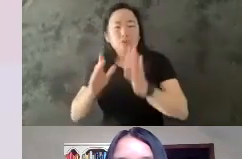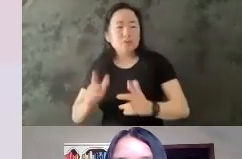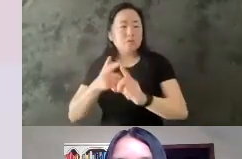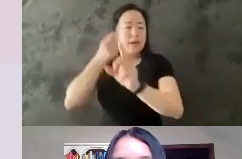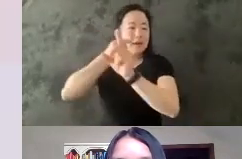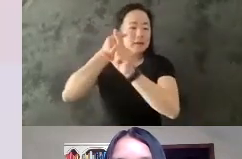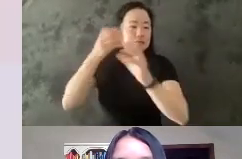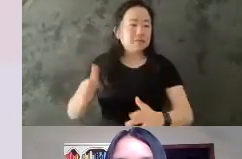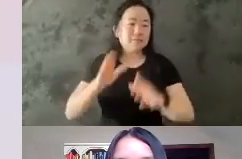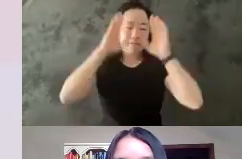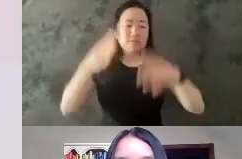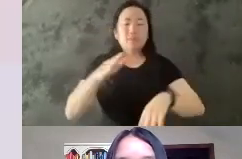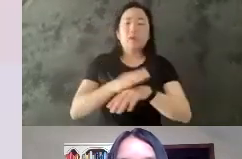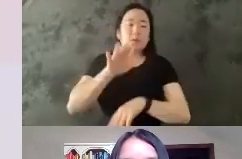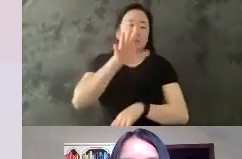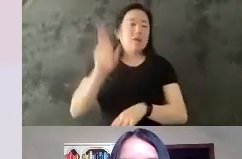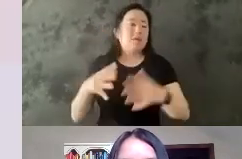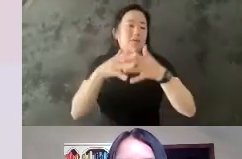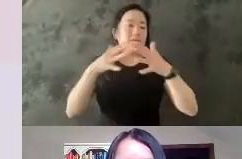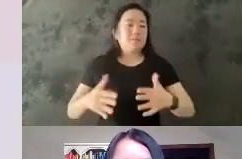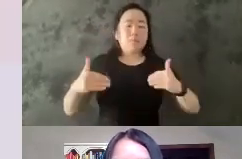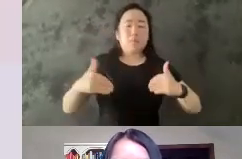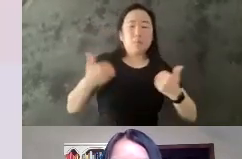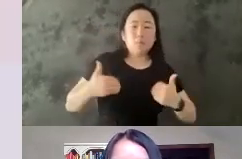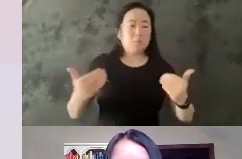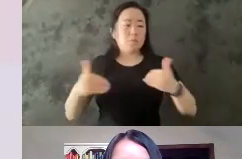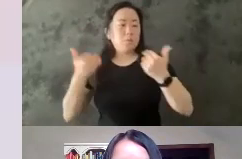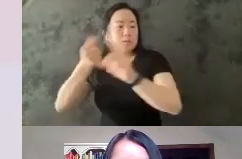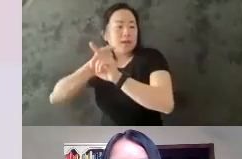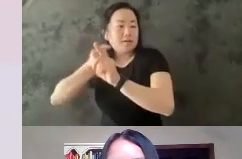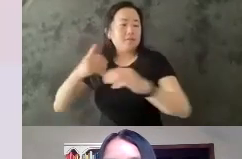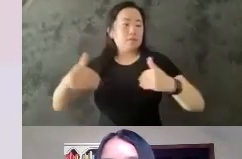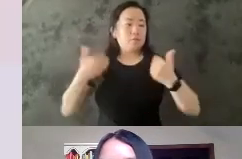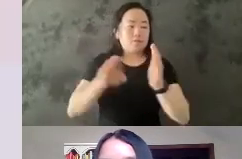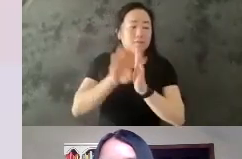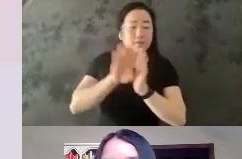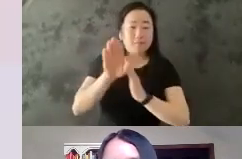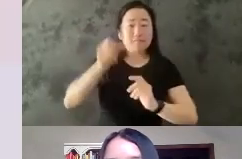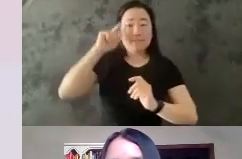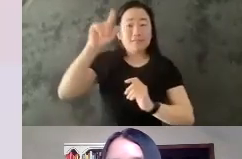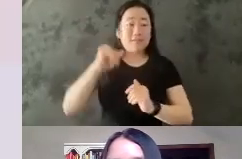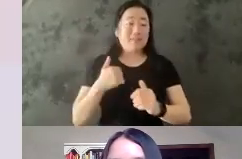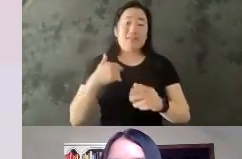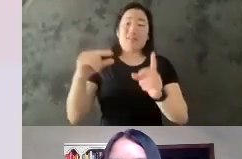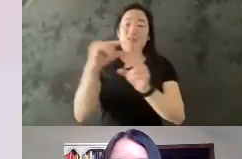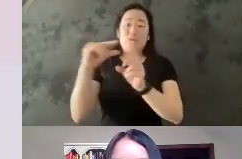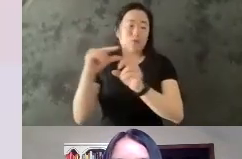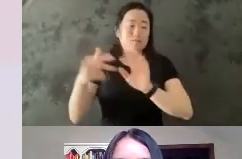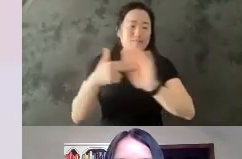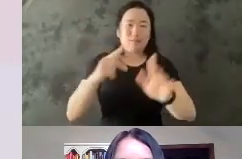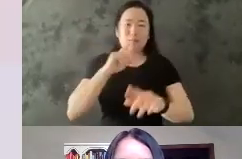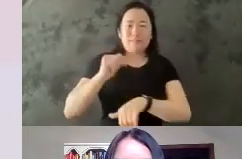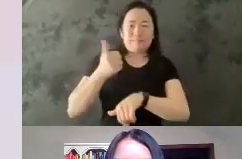African-American youth, and youth development. And he actually coined this term only about 3 years ago in 2018. It's really a